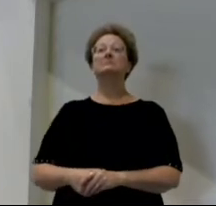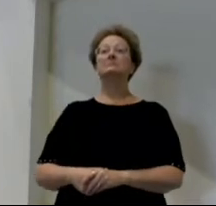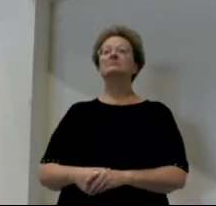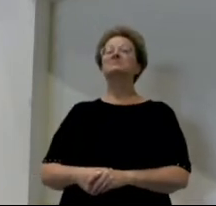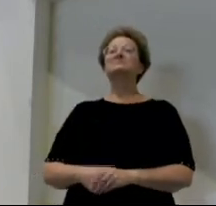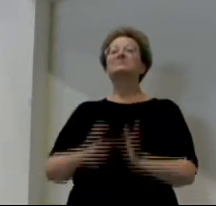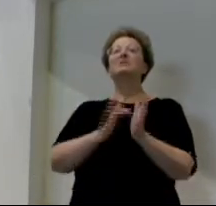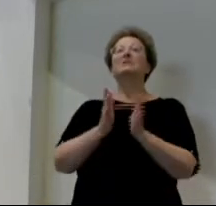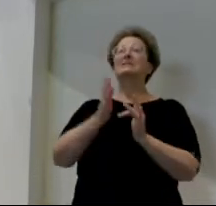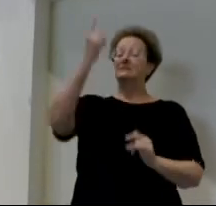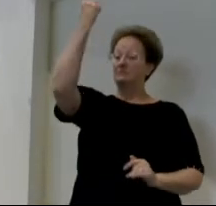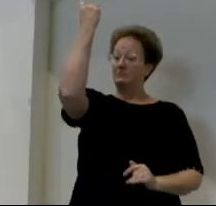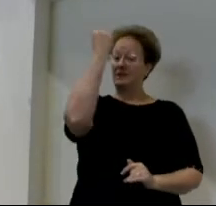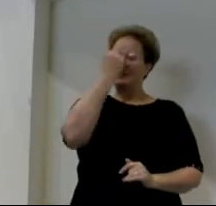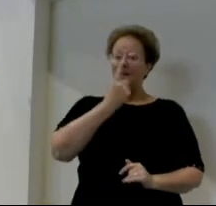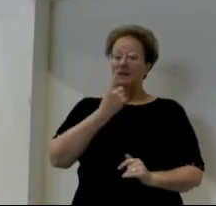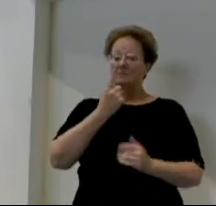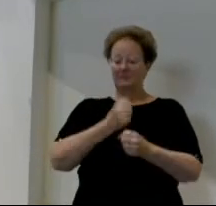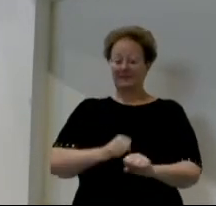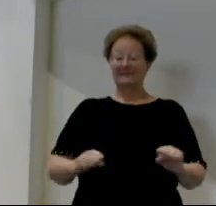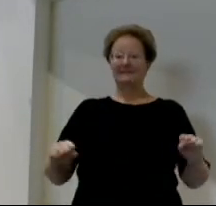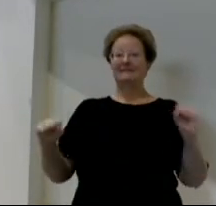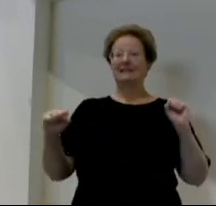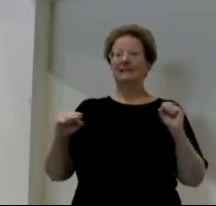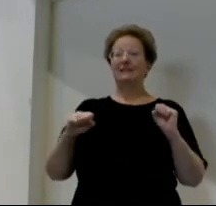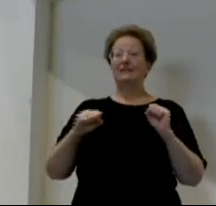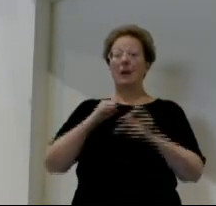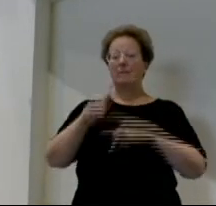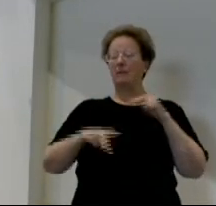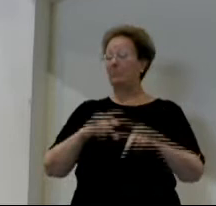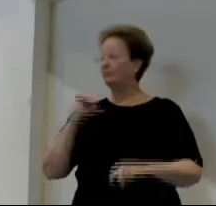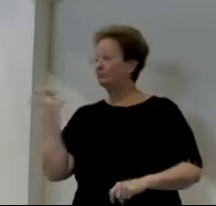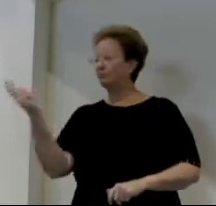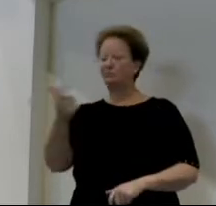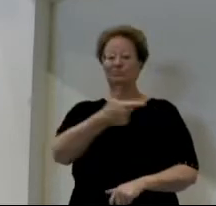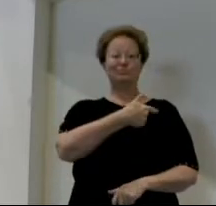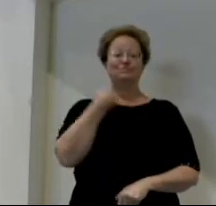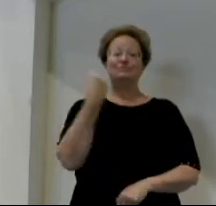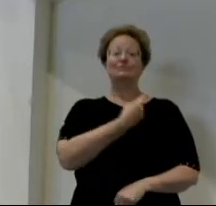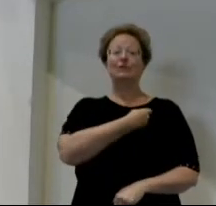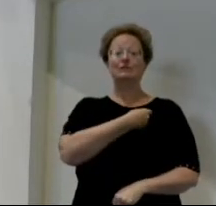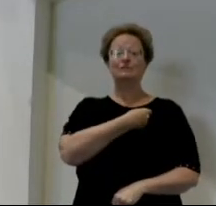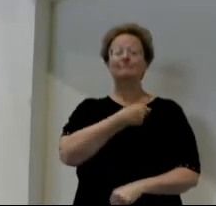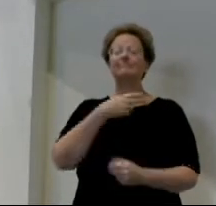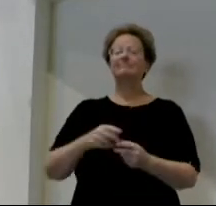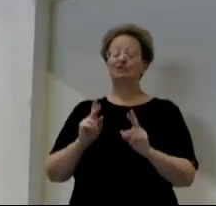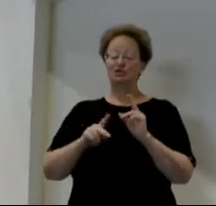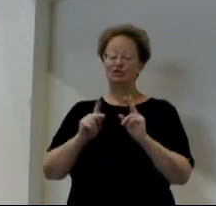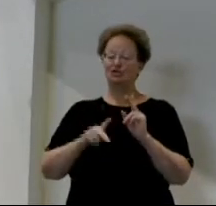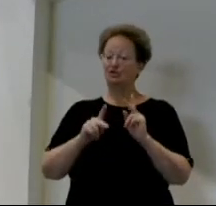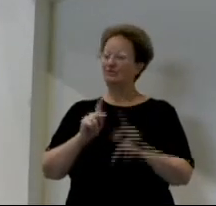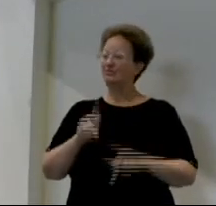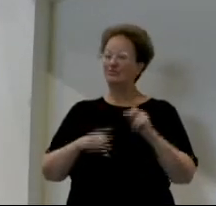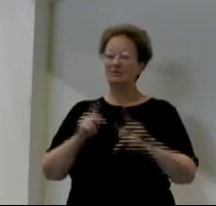to redeem, to rescue broken people like me and like you. And this Jesus came into the world to do everything that